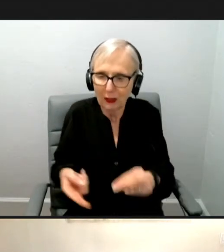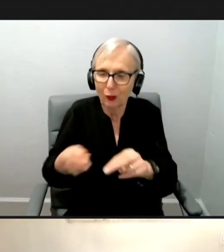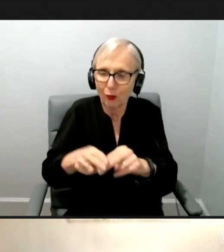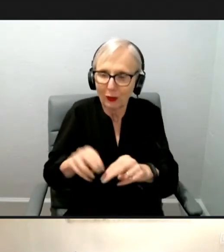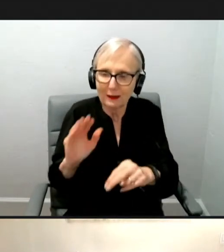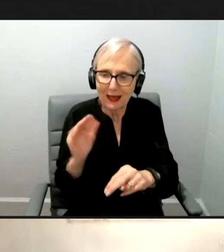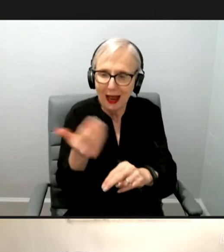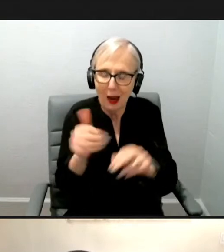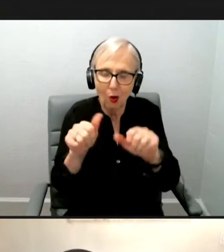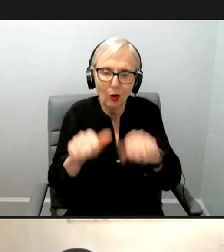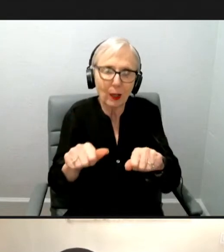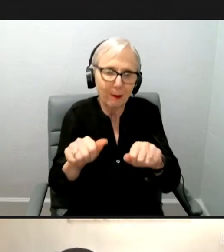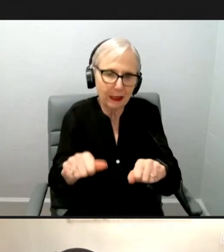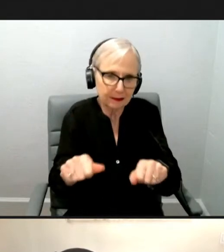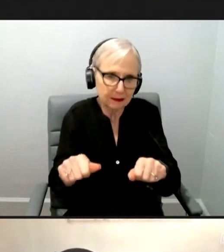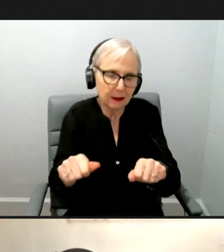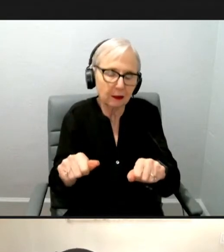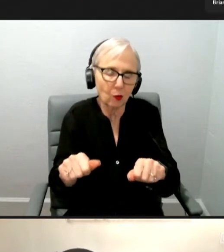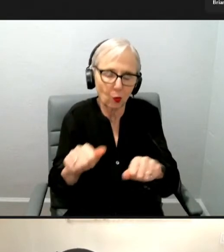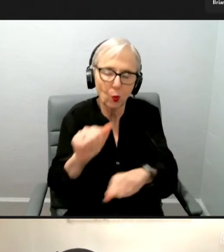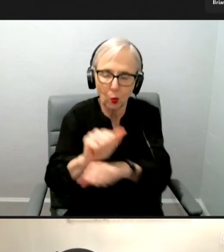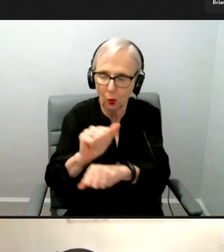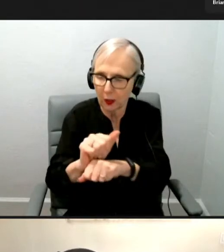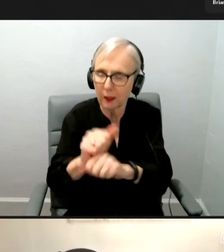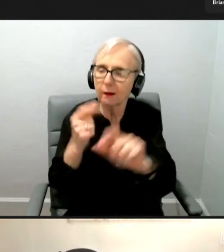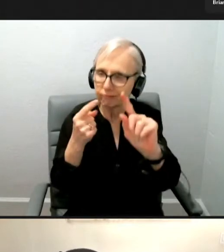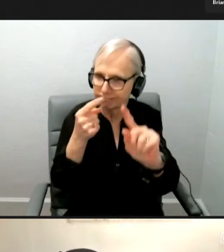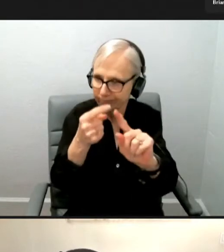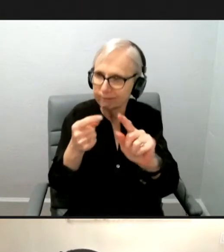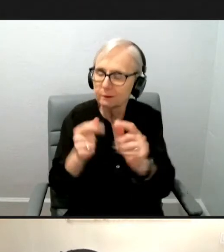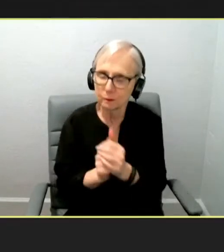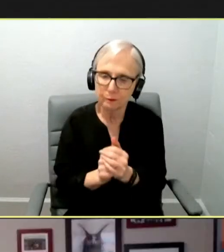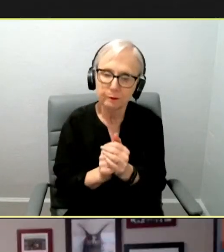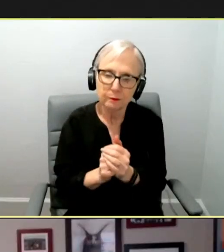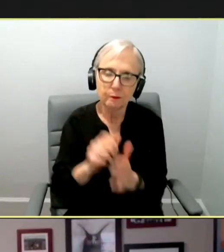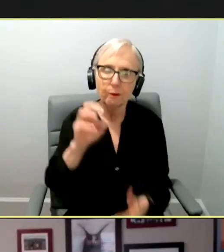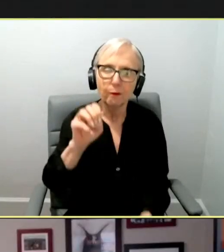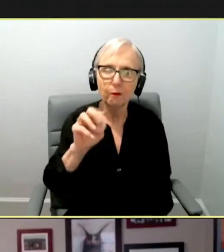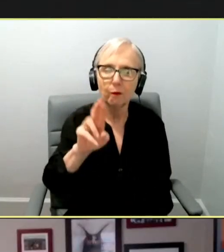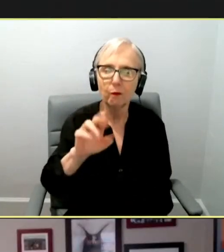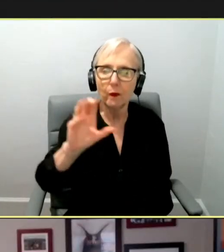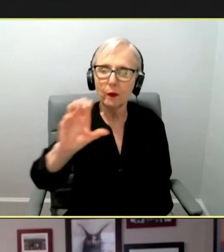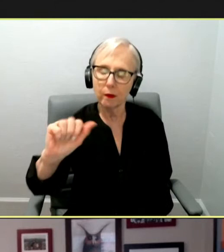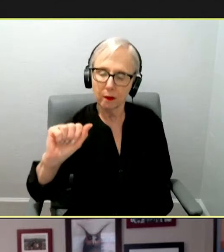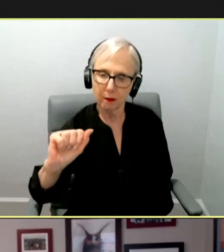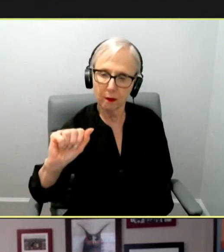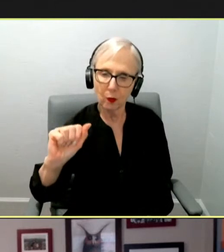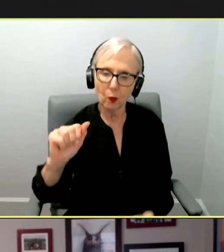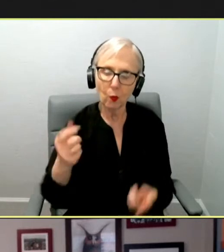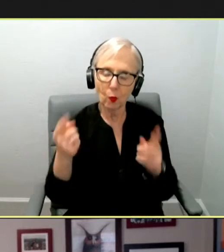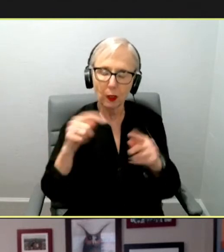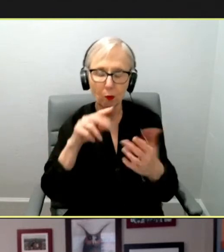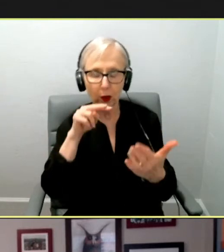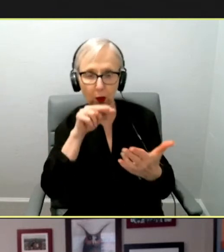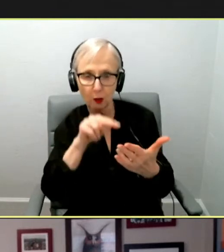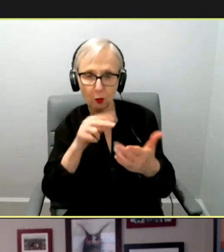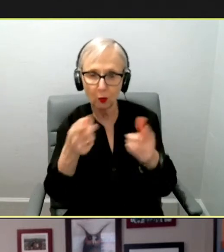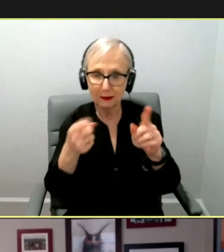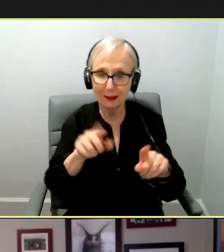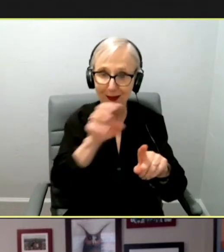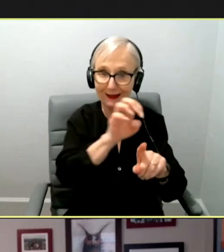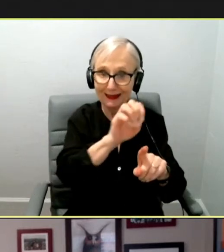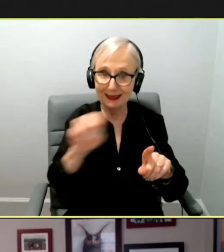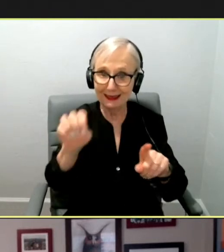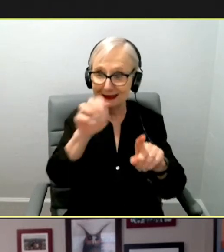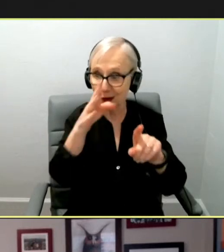All right, let's go back to Erica. When we look at what's happening on the East Coast, we're